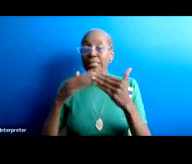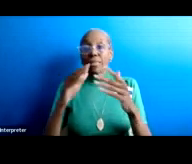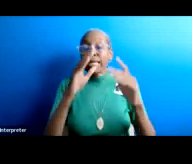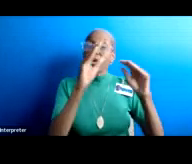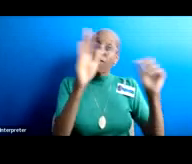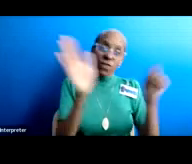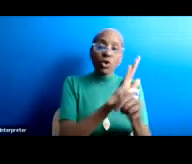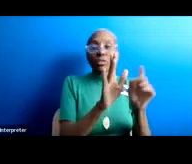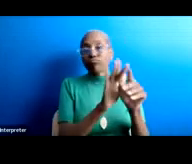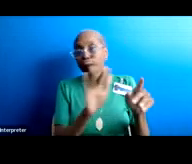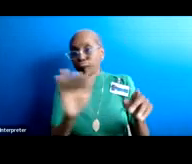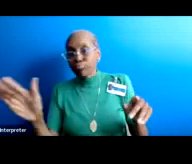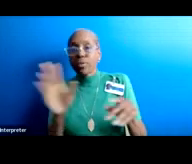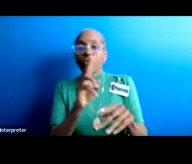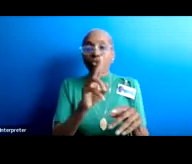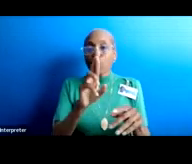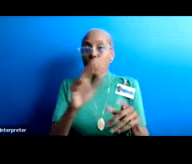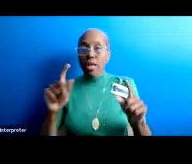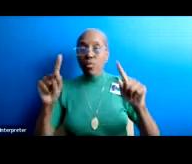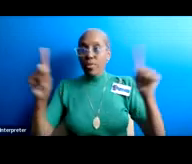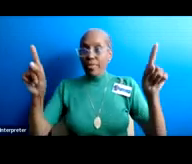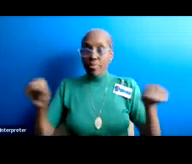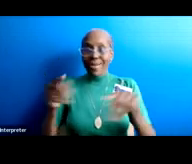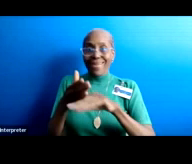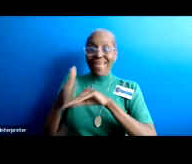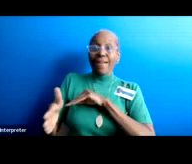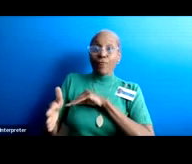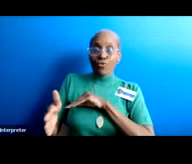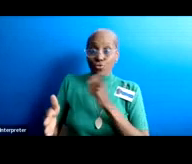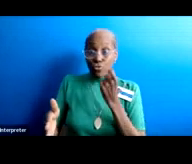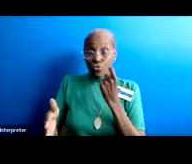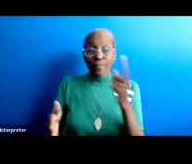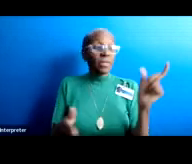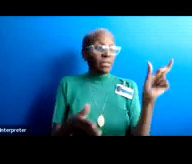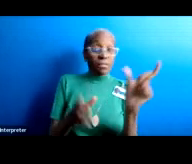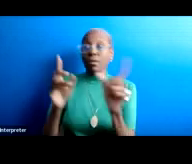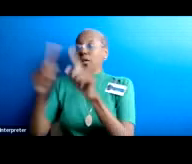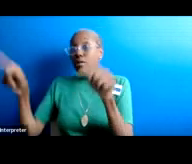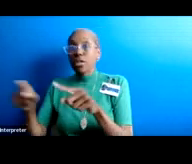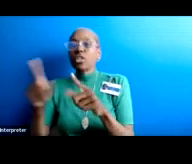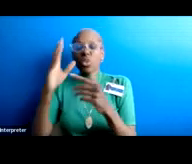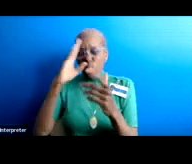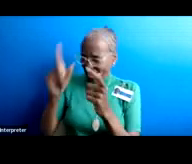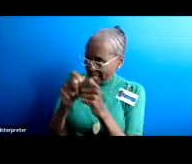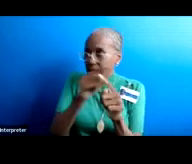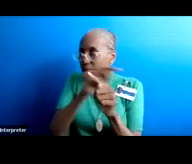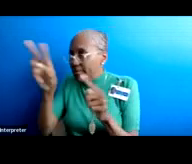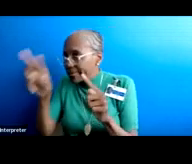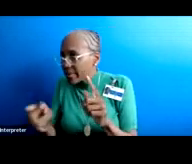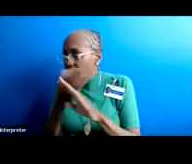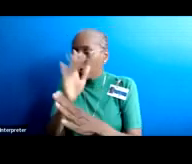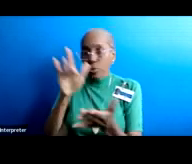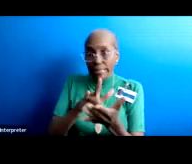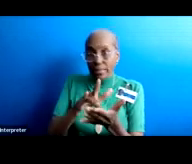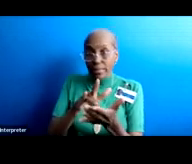out. They would spell out the URL in brackets afterwards, right? And that was sort of to let you know exactly where you're going before you click on it.